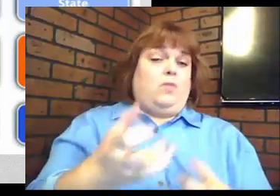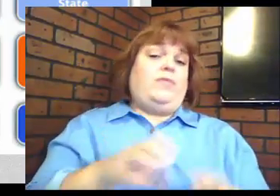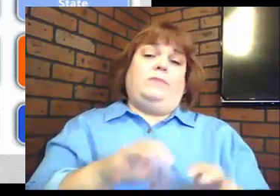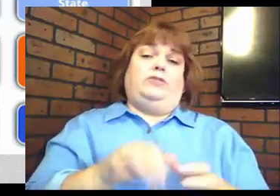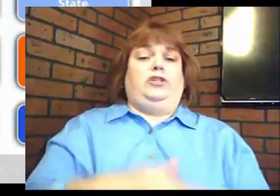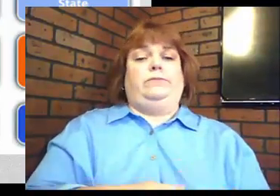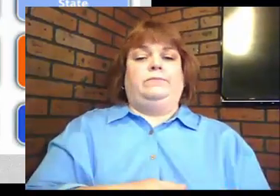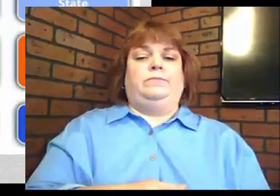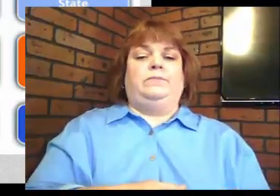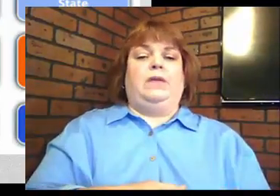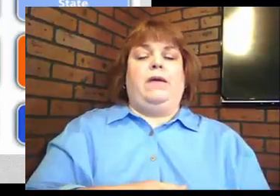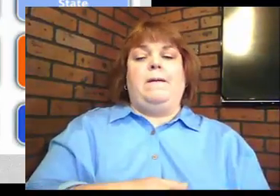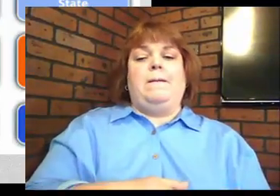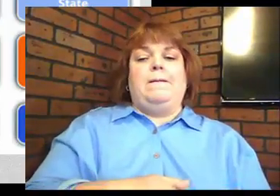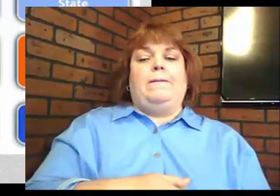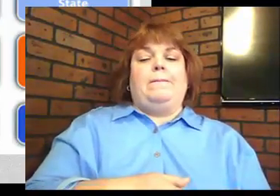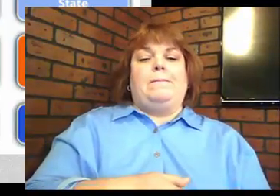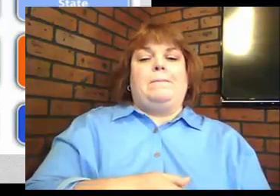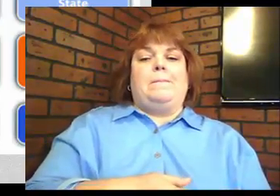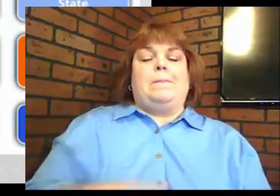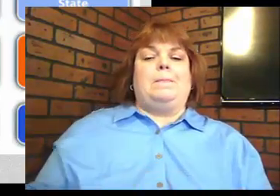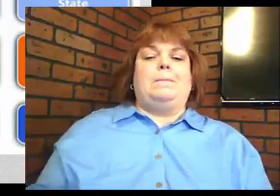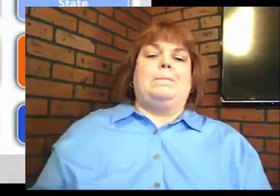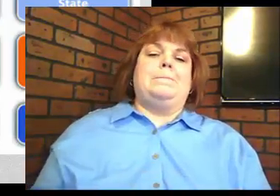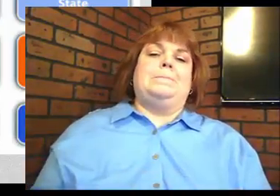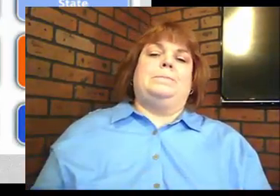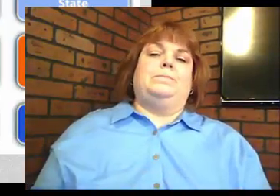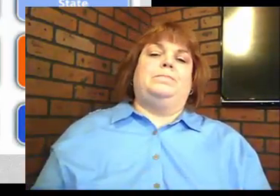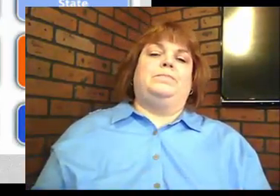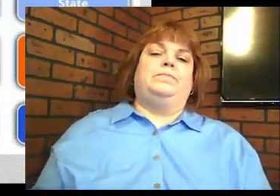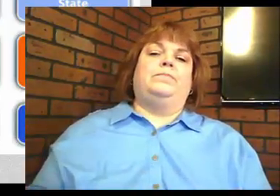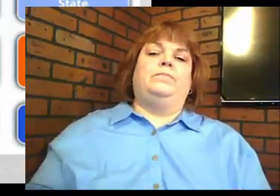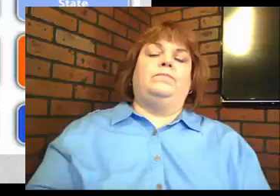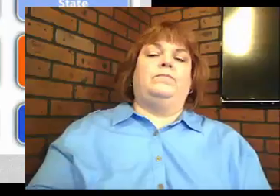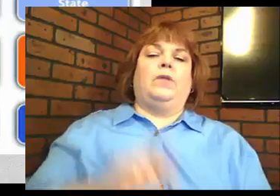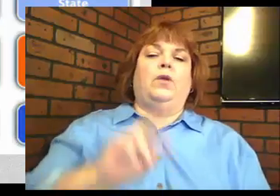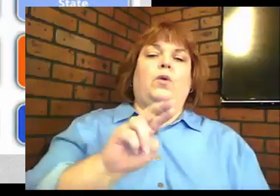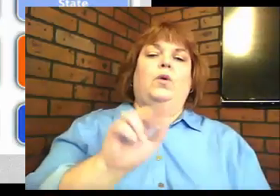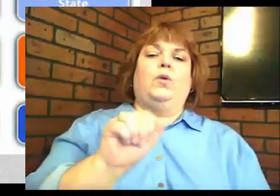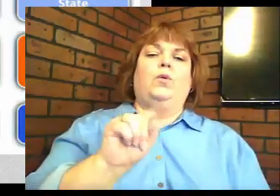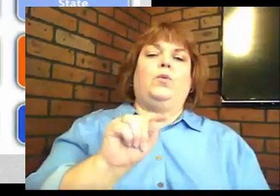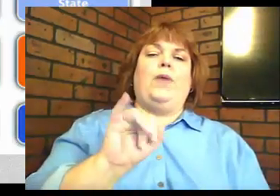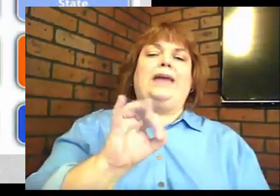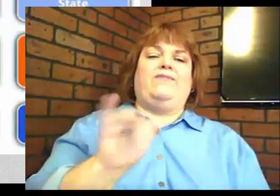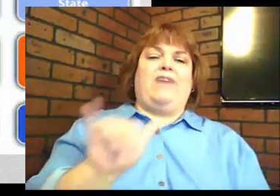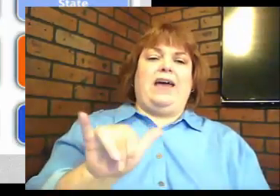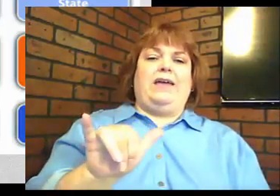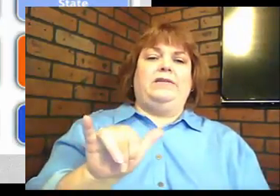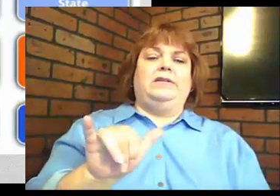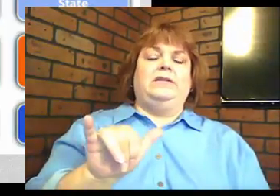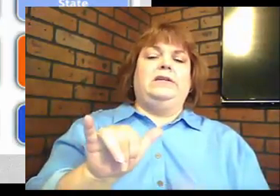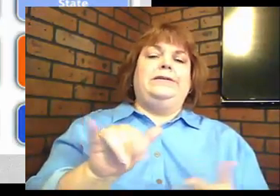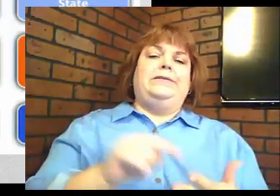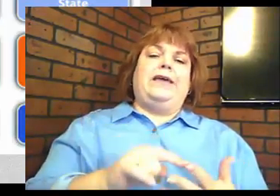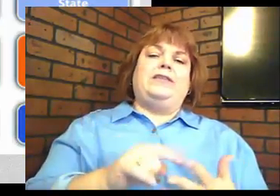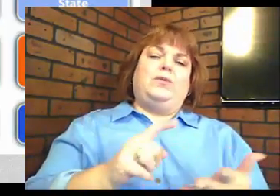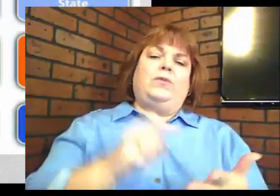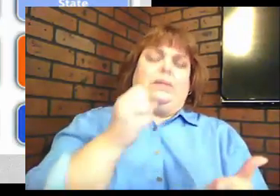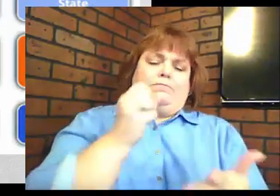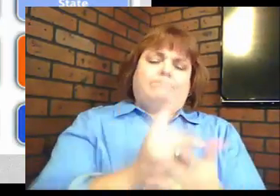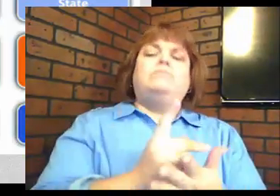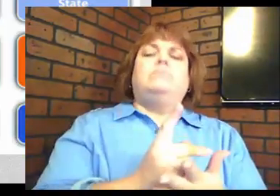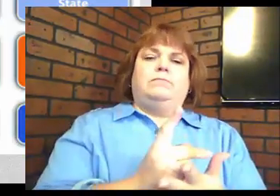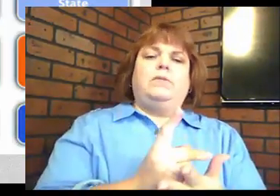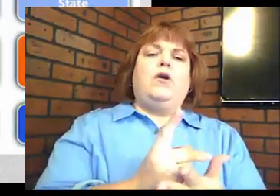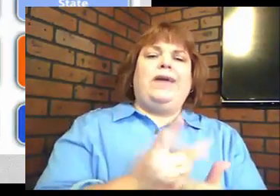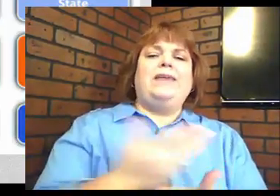Executive. Now we have judicial. This is the part of government that explains the law.